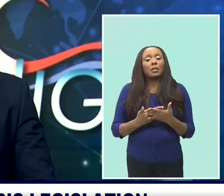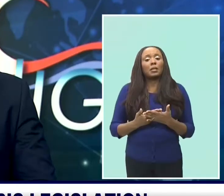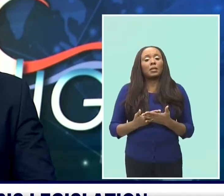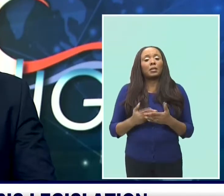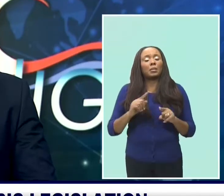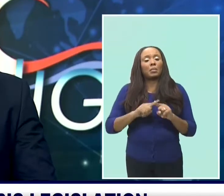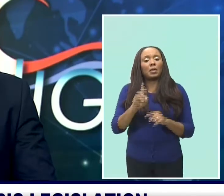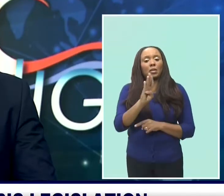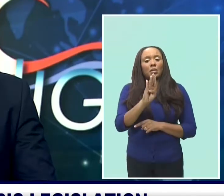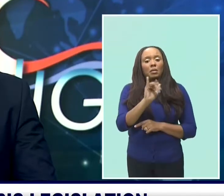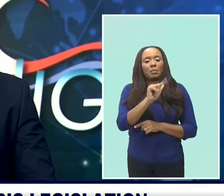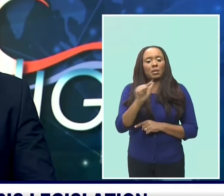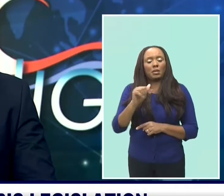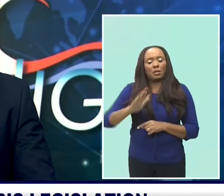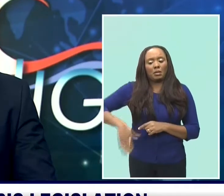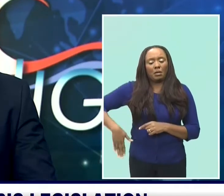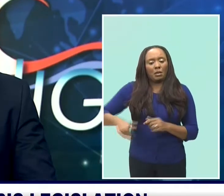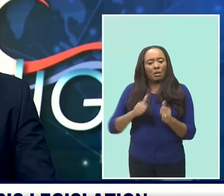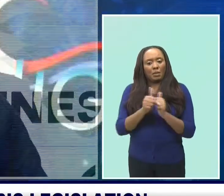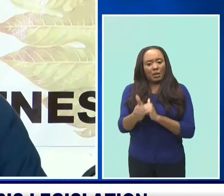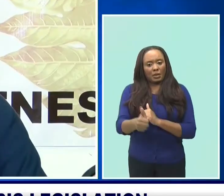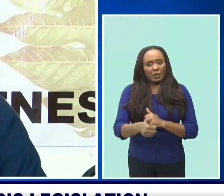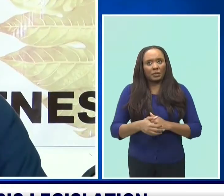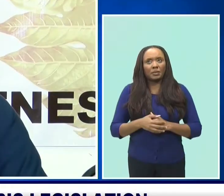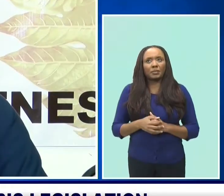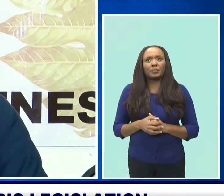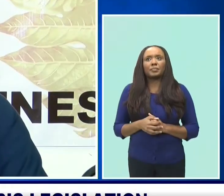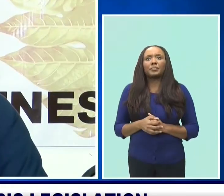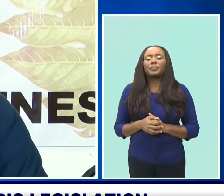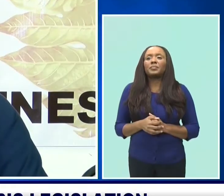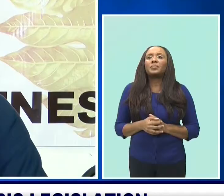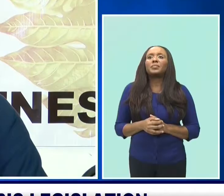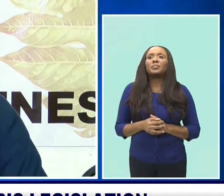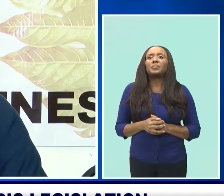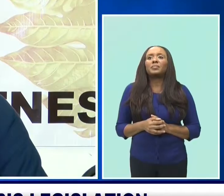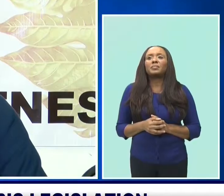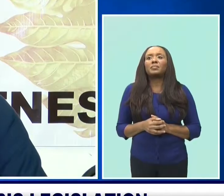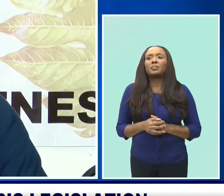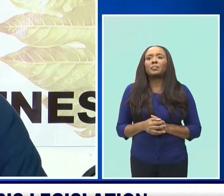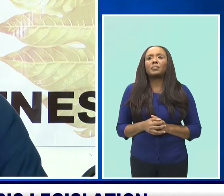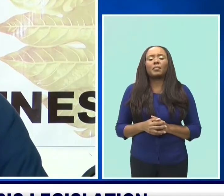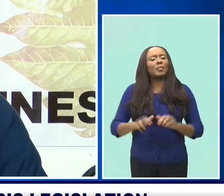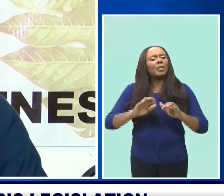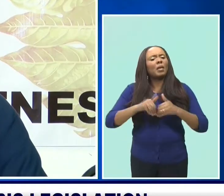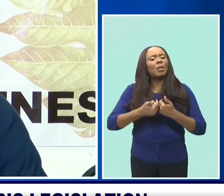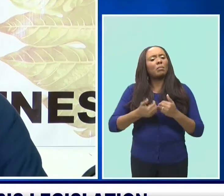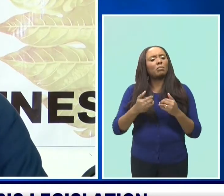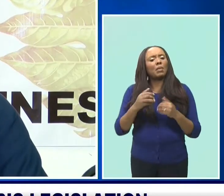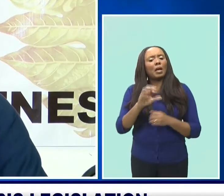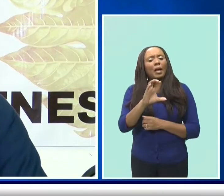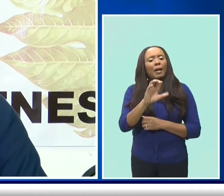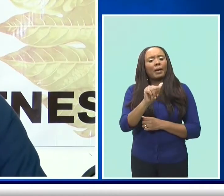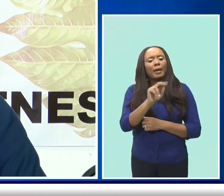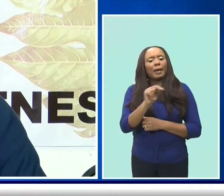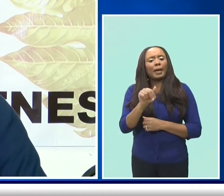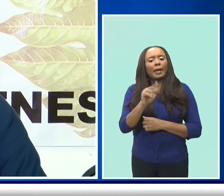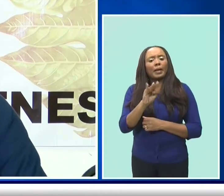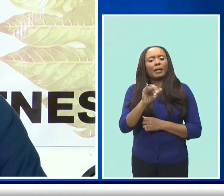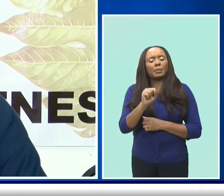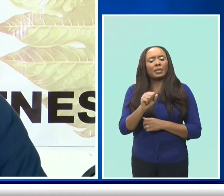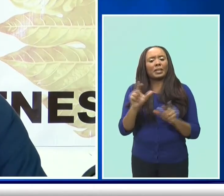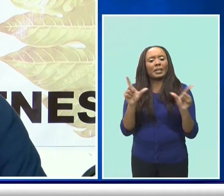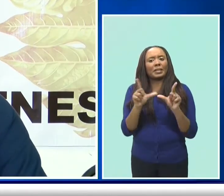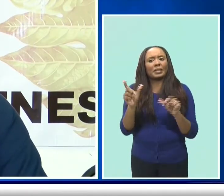bill has not yet been passed. How is it that a cannabis licensing authority was incorporated